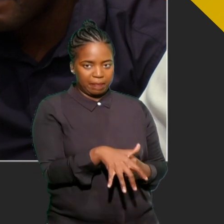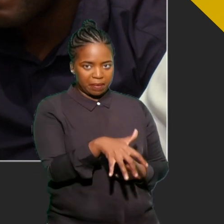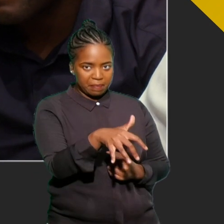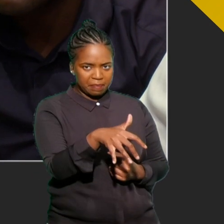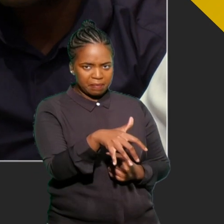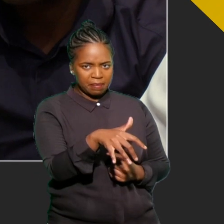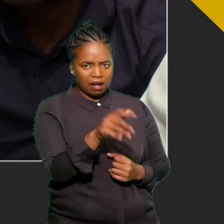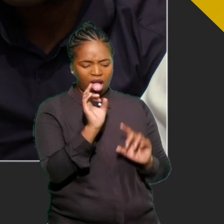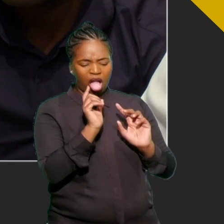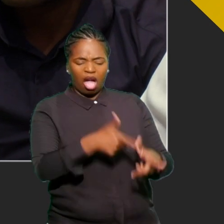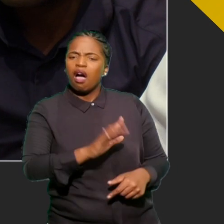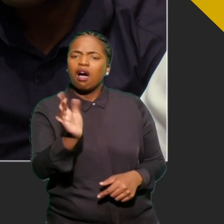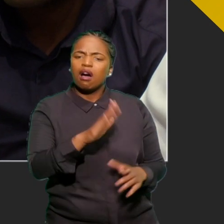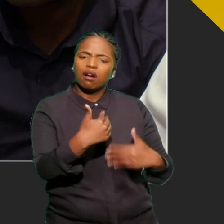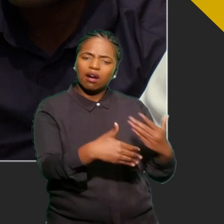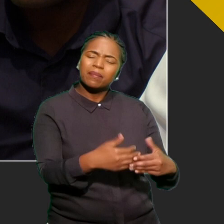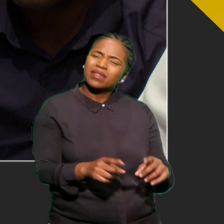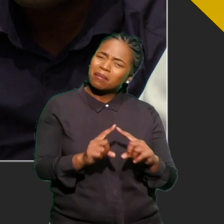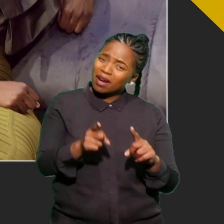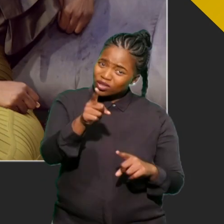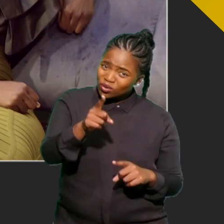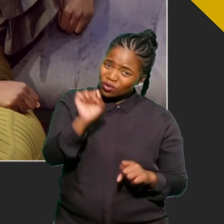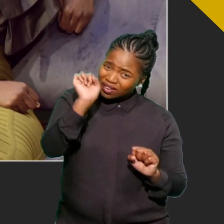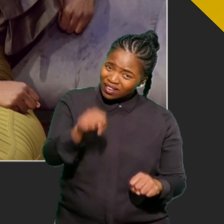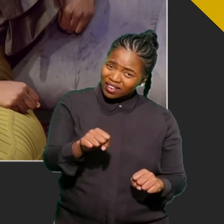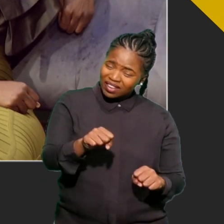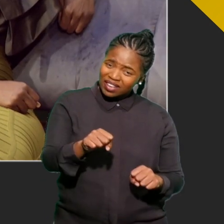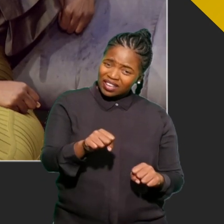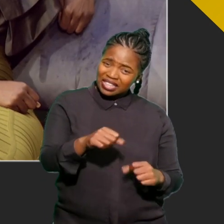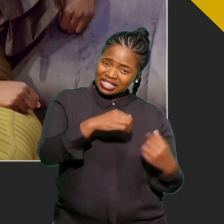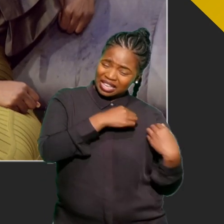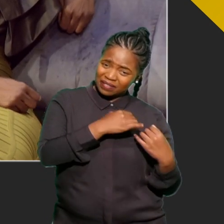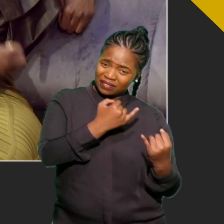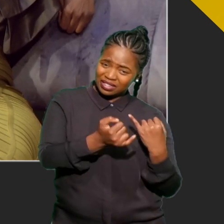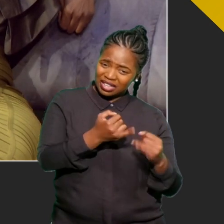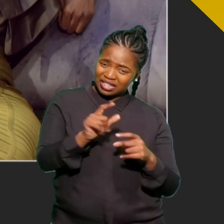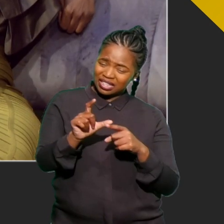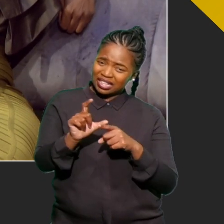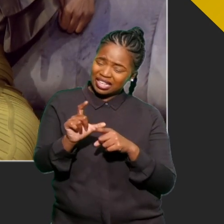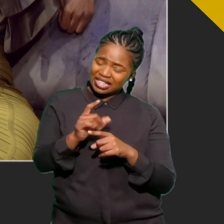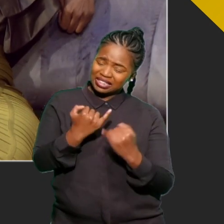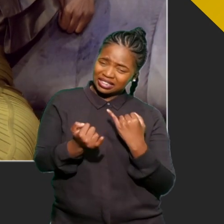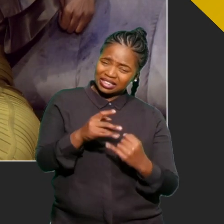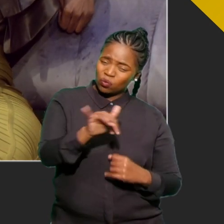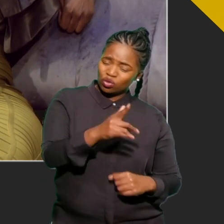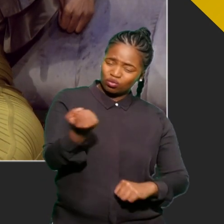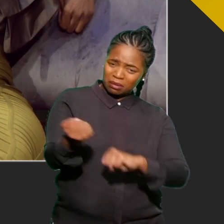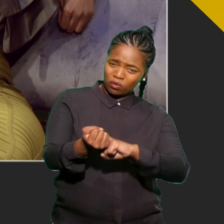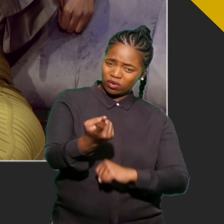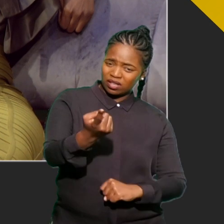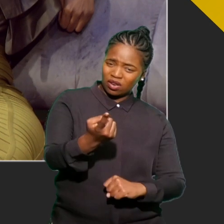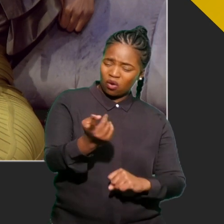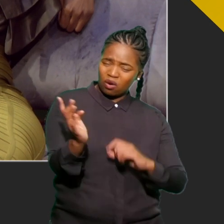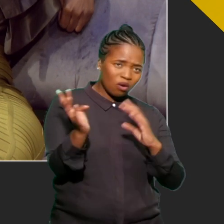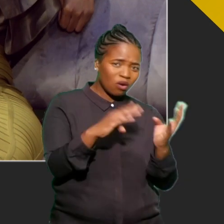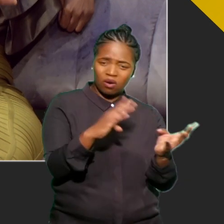I'm going to say, But I encourage safe sex and protected sex. I think it's either here